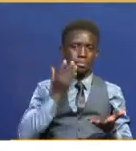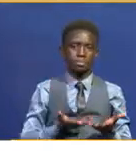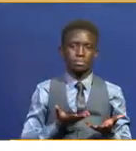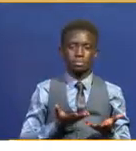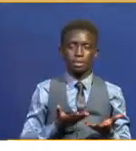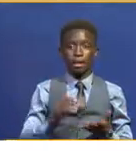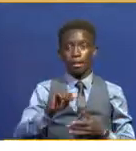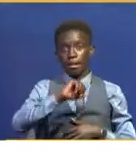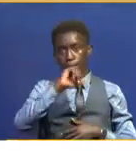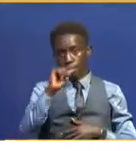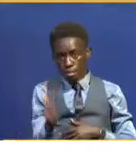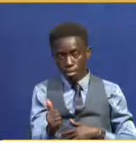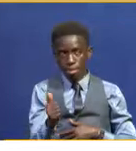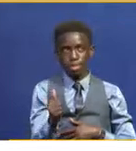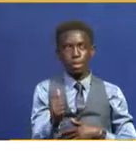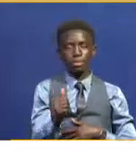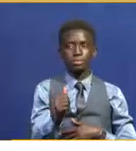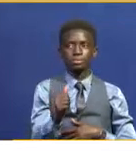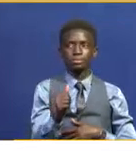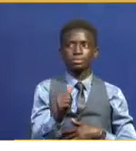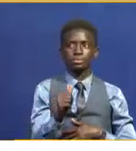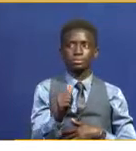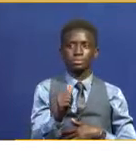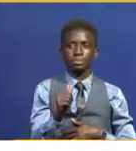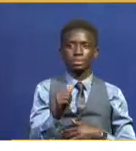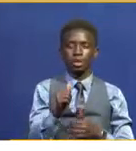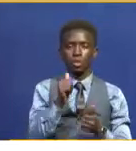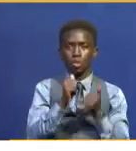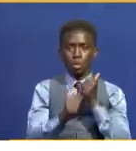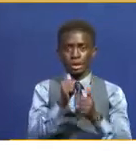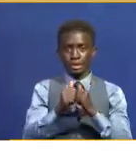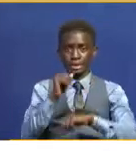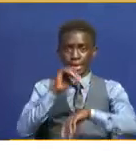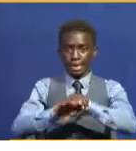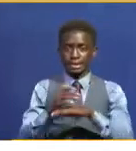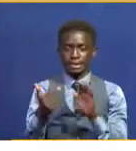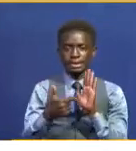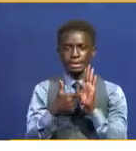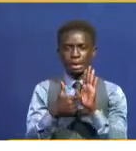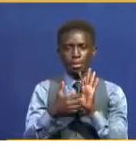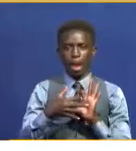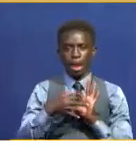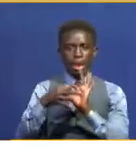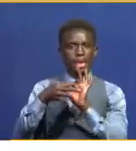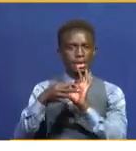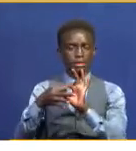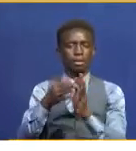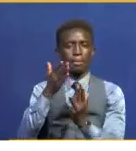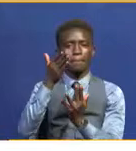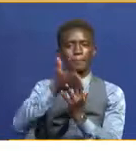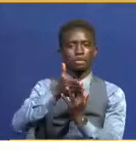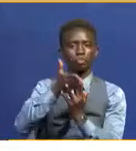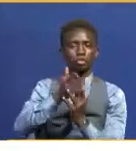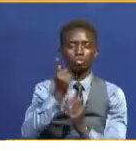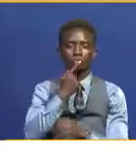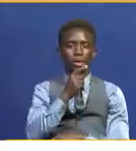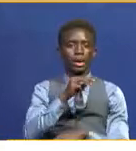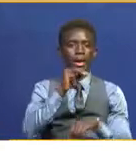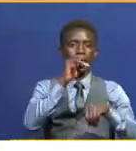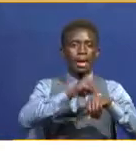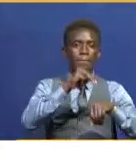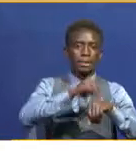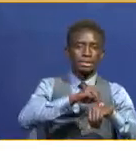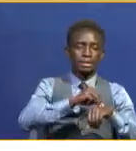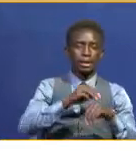Other incentives that that have actually come through, for instance, linkages between I think M-Pesa with